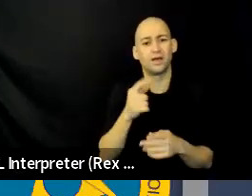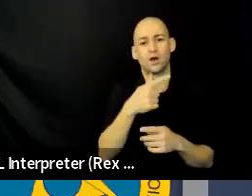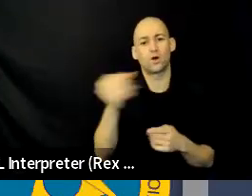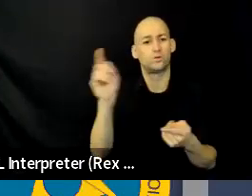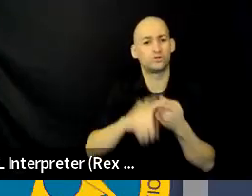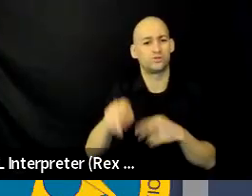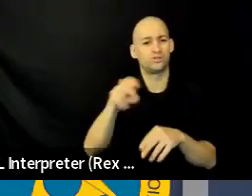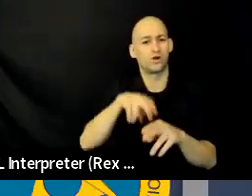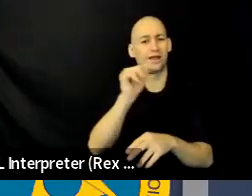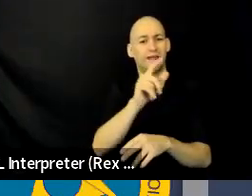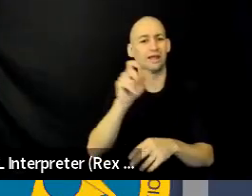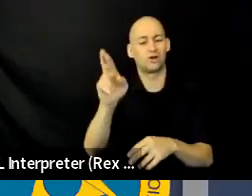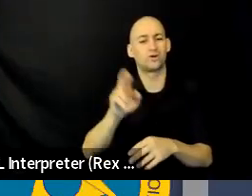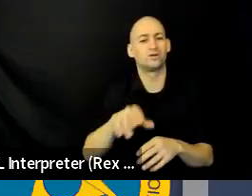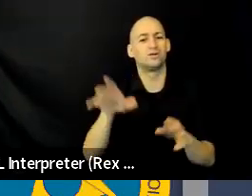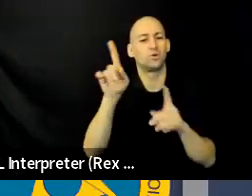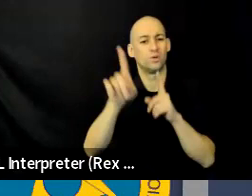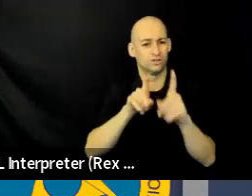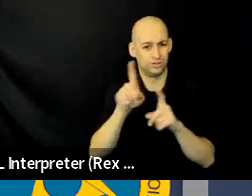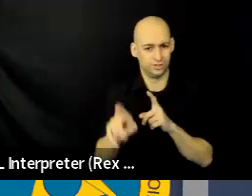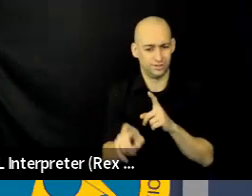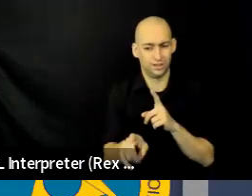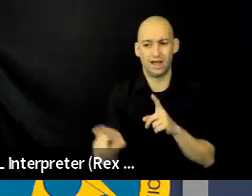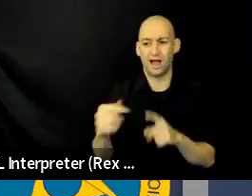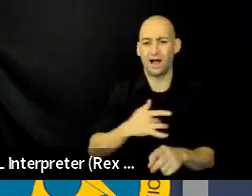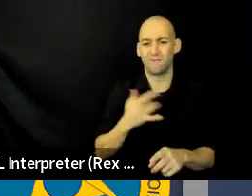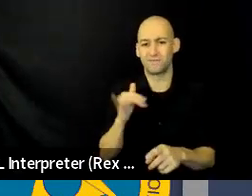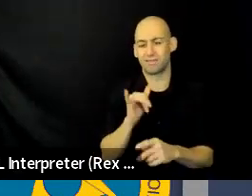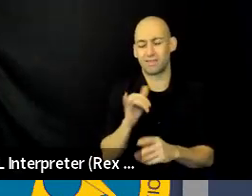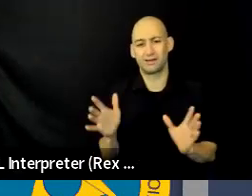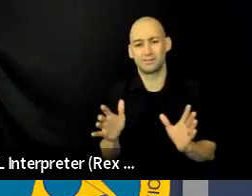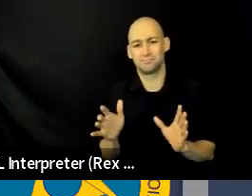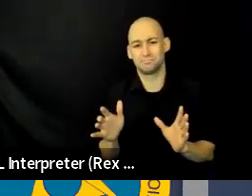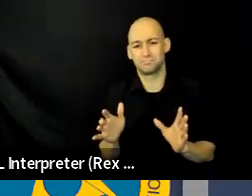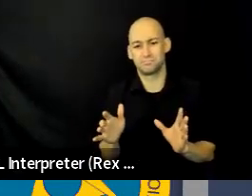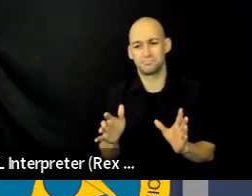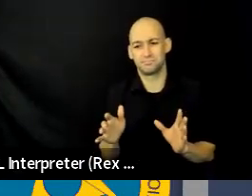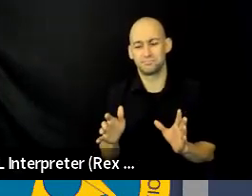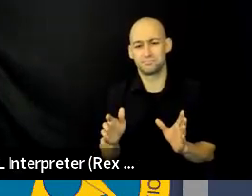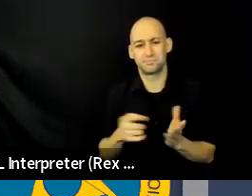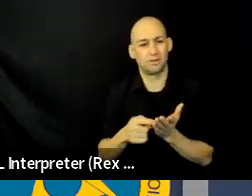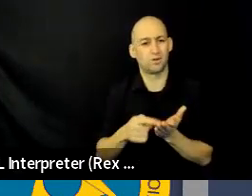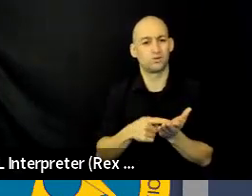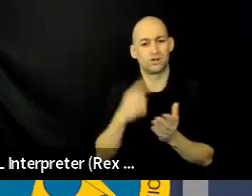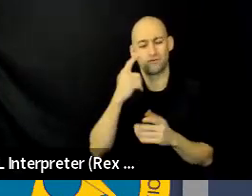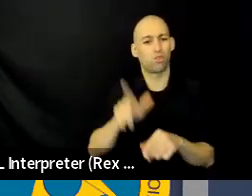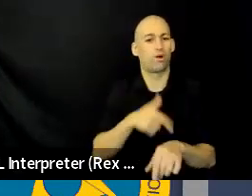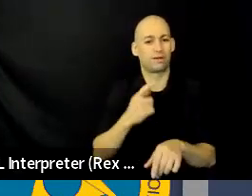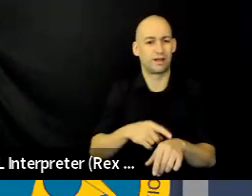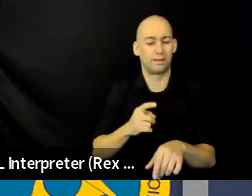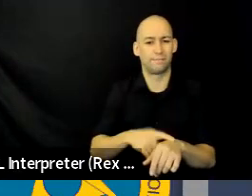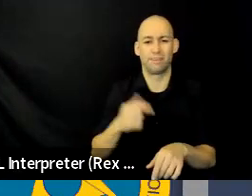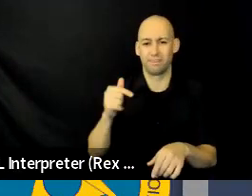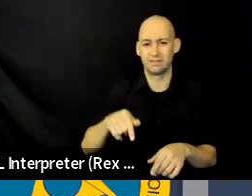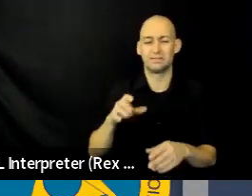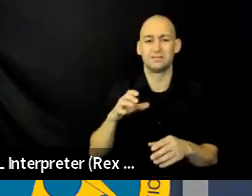Chair Eager's question. I feel a bit like, and maybe it's being a negotiator for a long time, I'm feeling like this commission